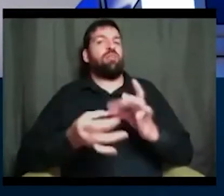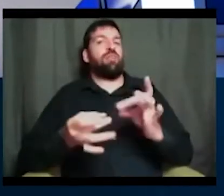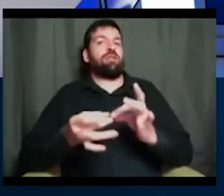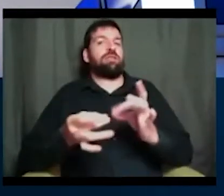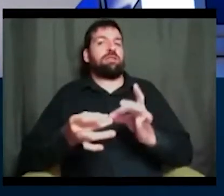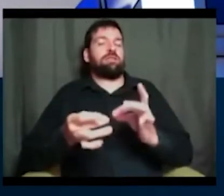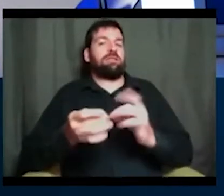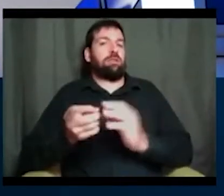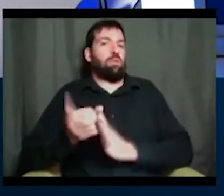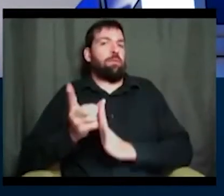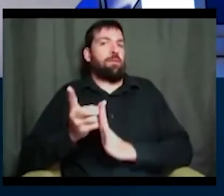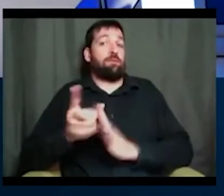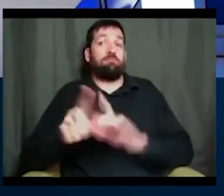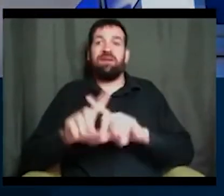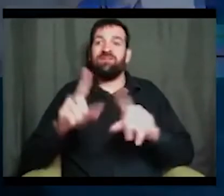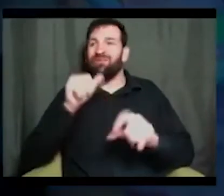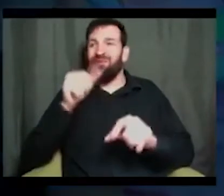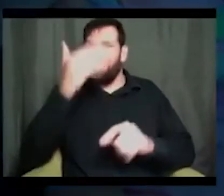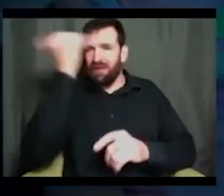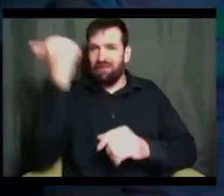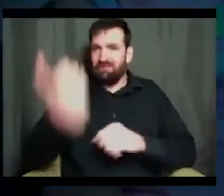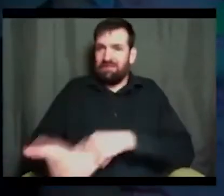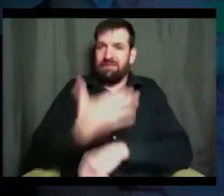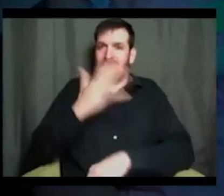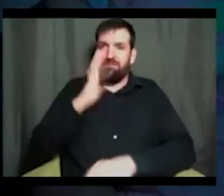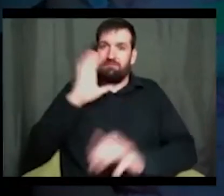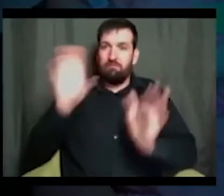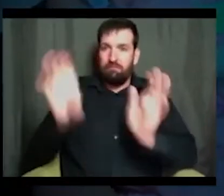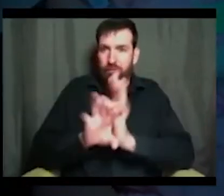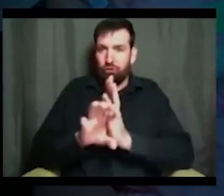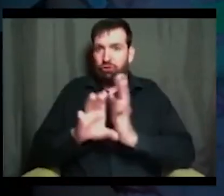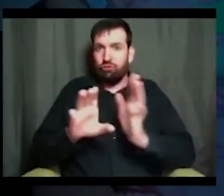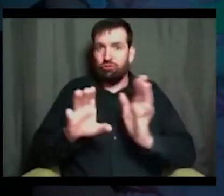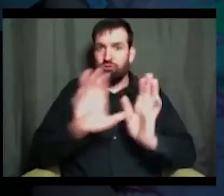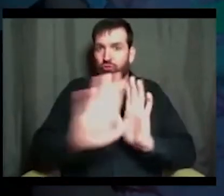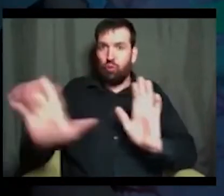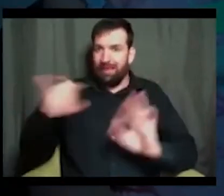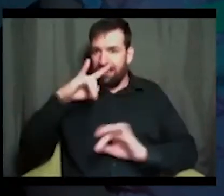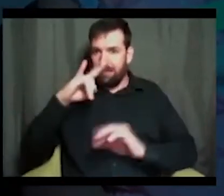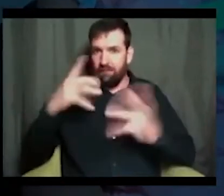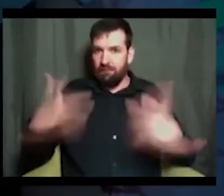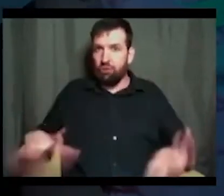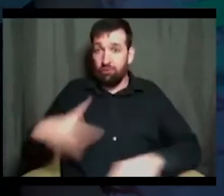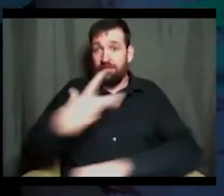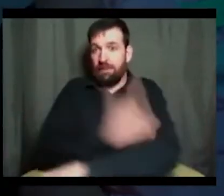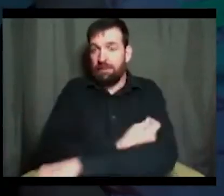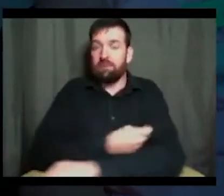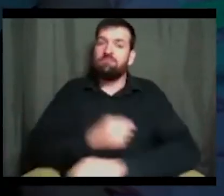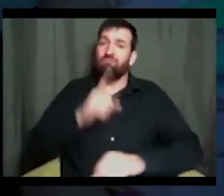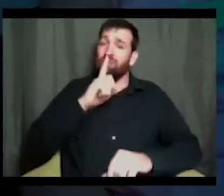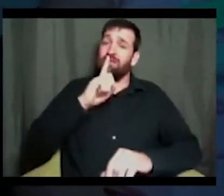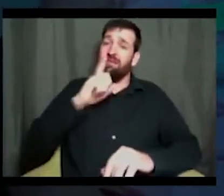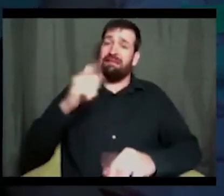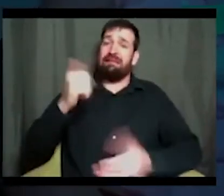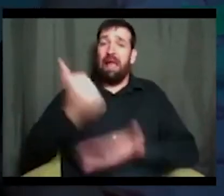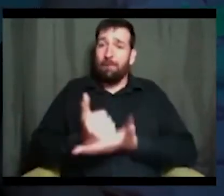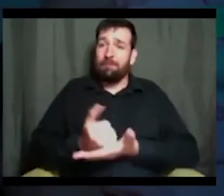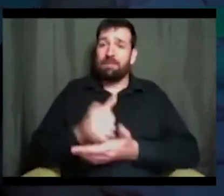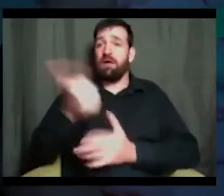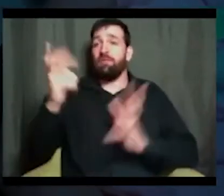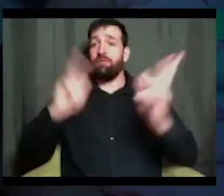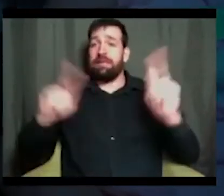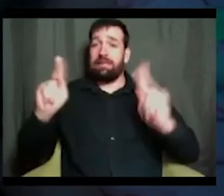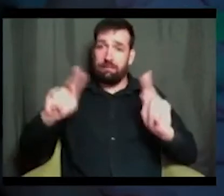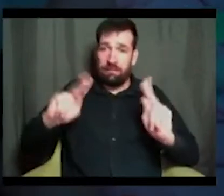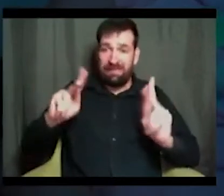don't forget to send in photos of your kids getting their vaccines. We are learning that it really helps for kids to see other kids going through that first, doing